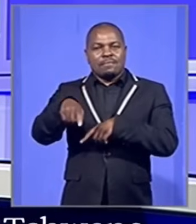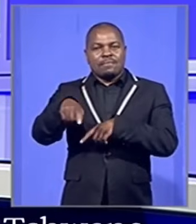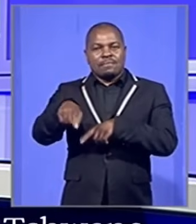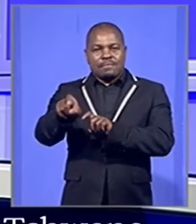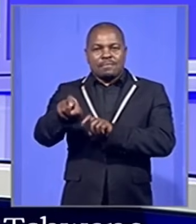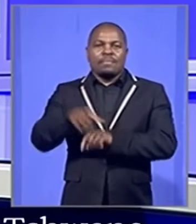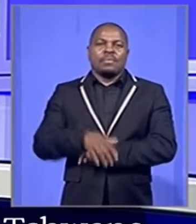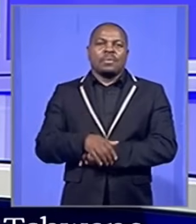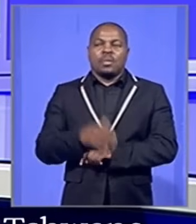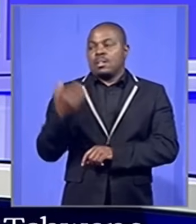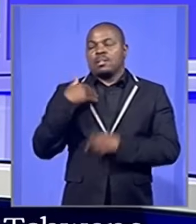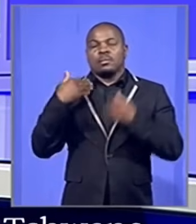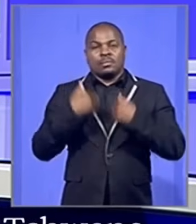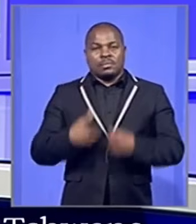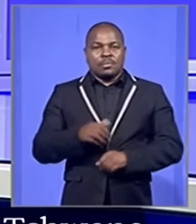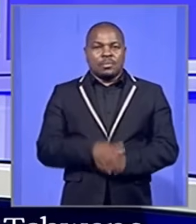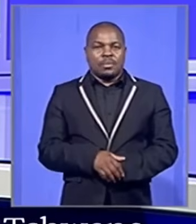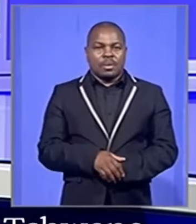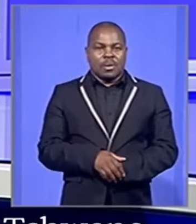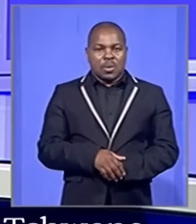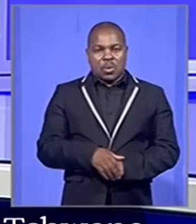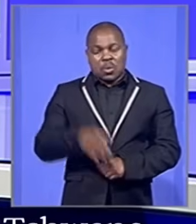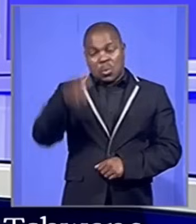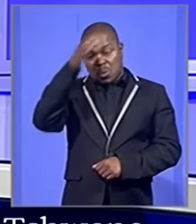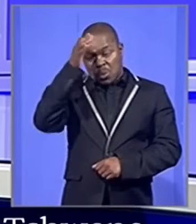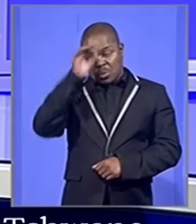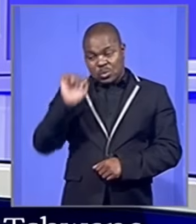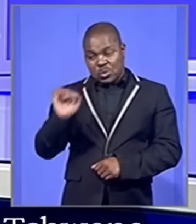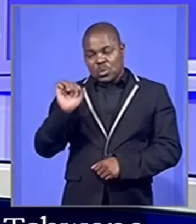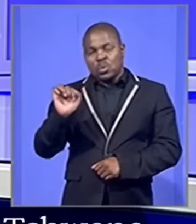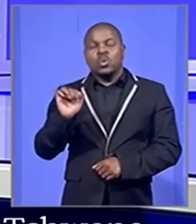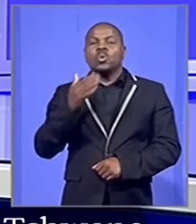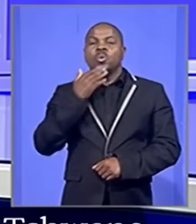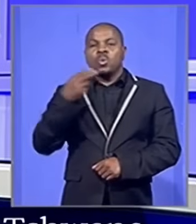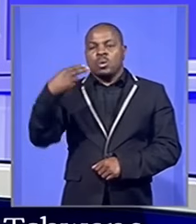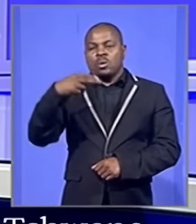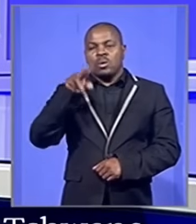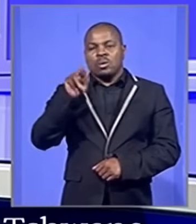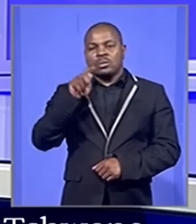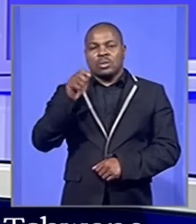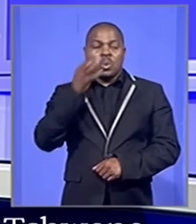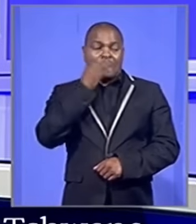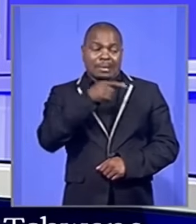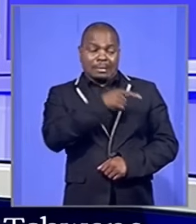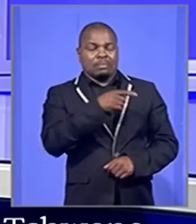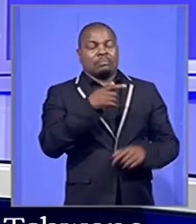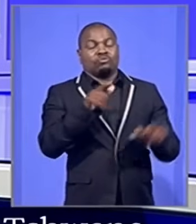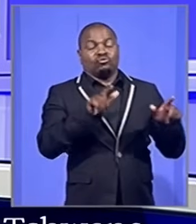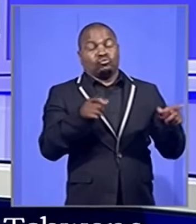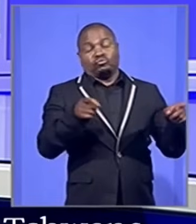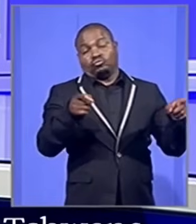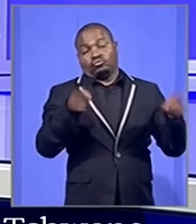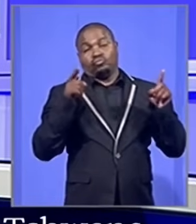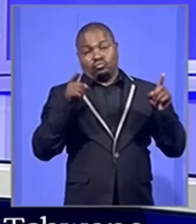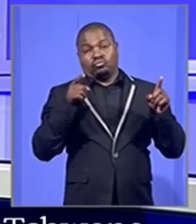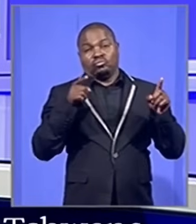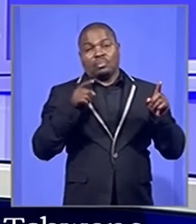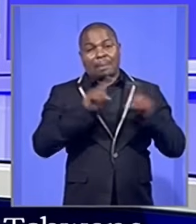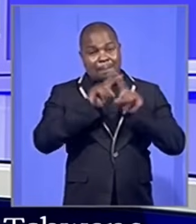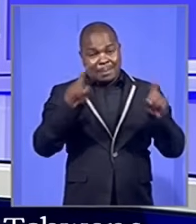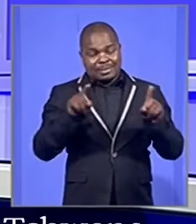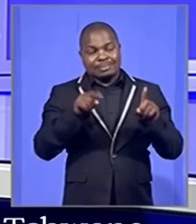CAF ka Sontaga. Mohlahli wa United Gavin Hunt o re Downs e tloga e le bogale le go feta gomme